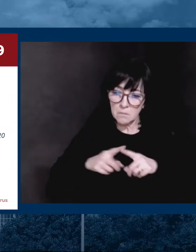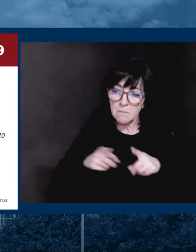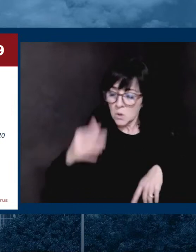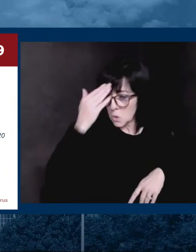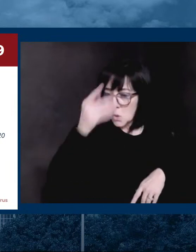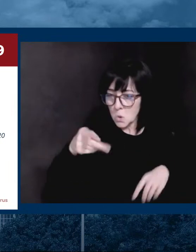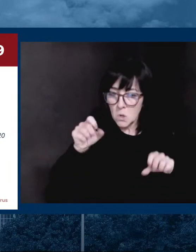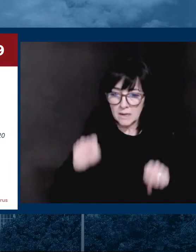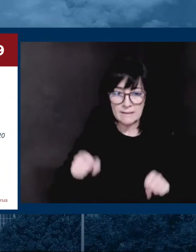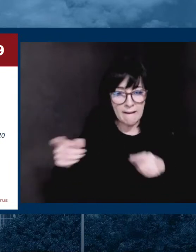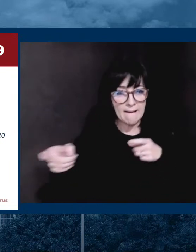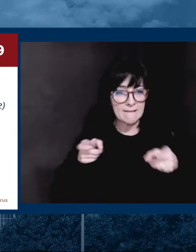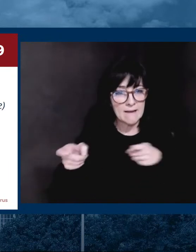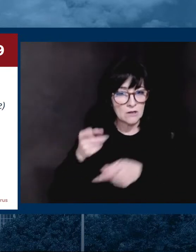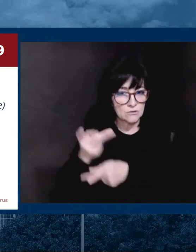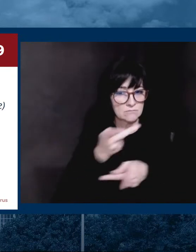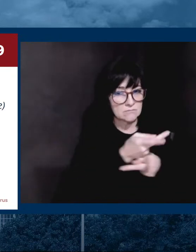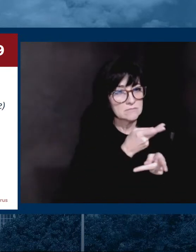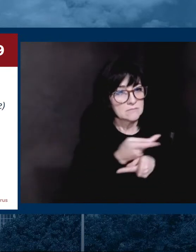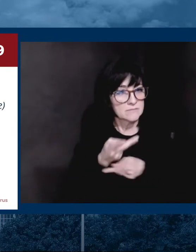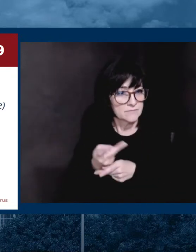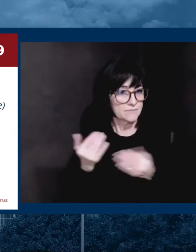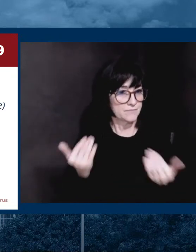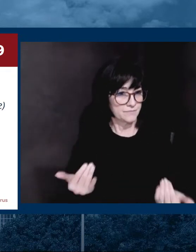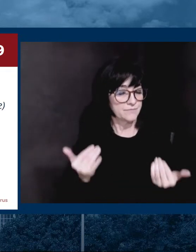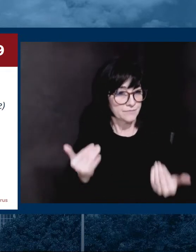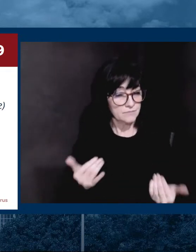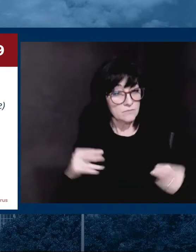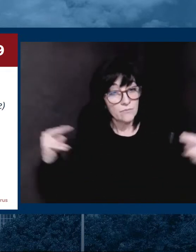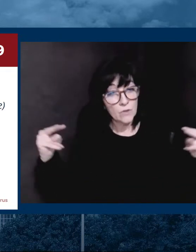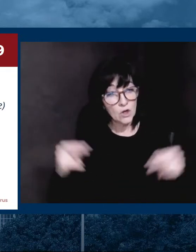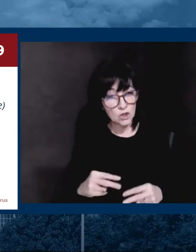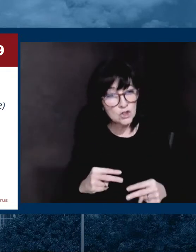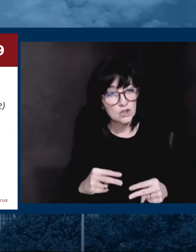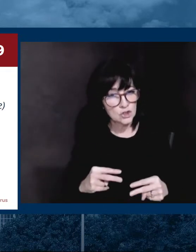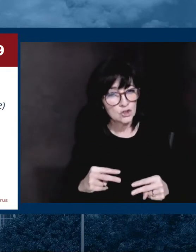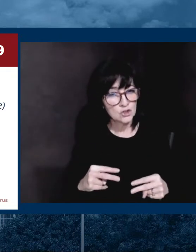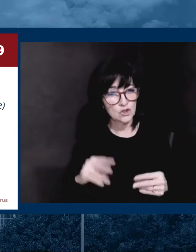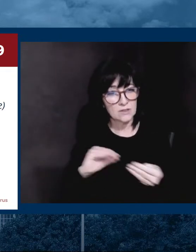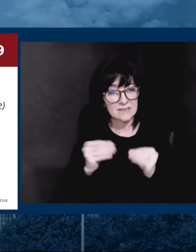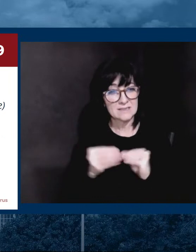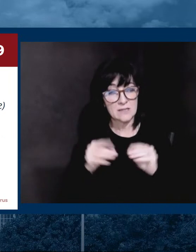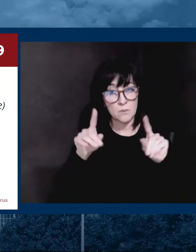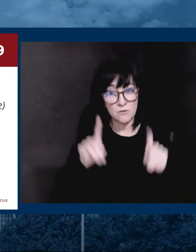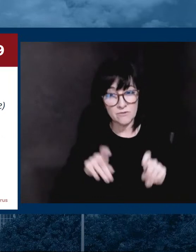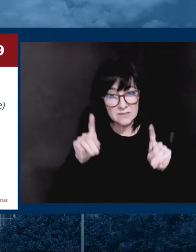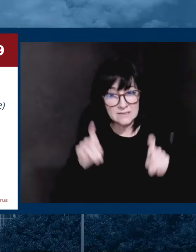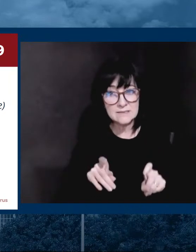moment. Let's look at the number of tests. If you think about increasing the testing